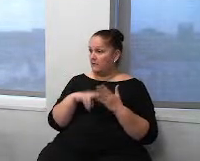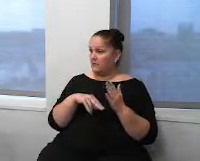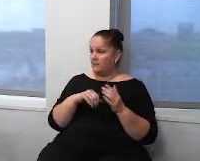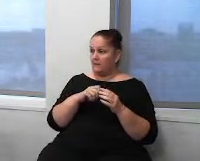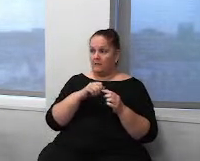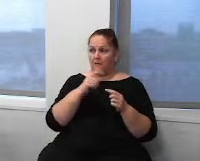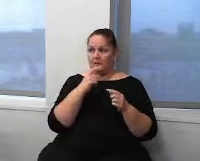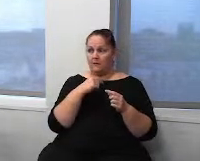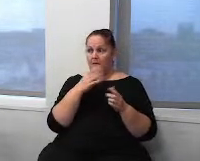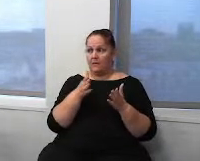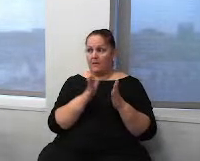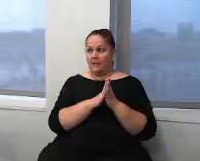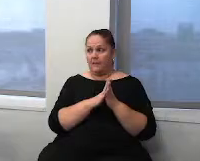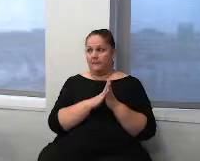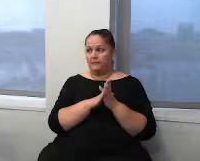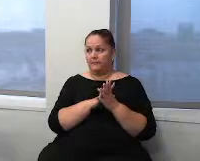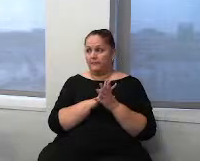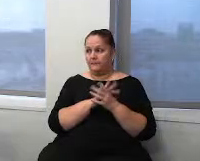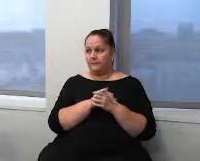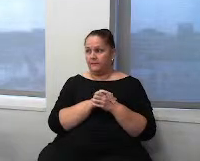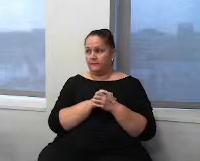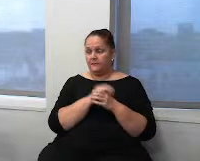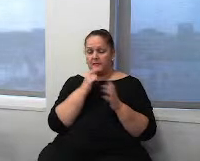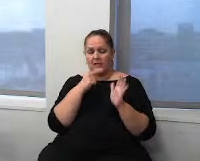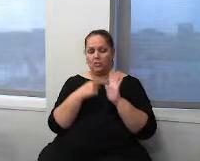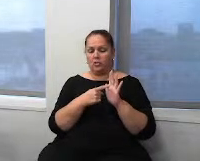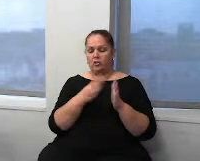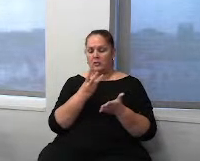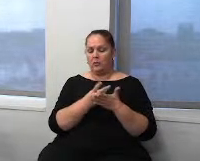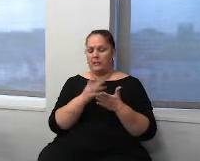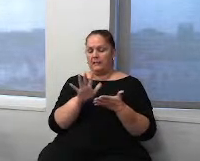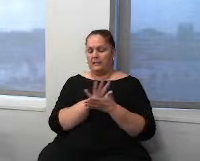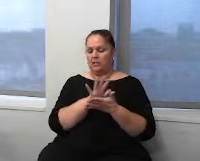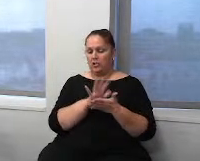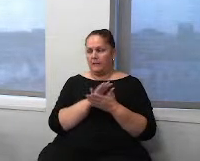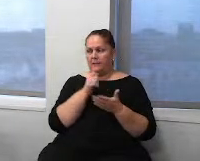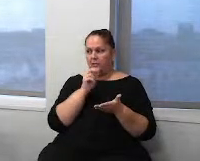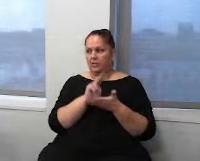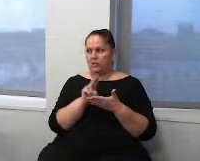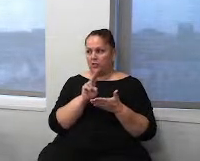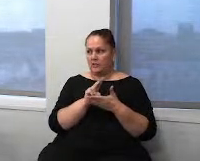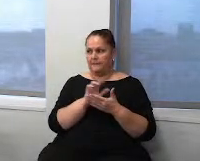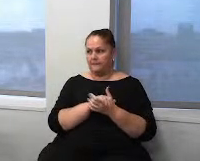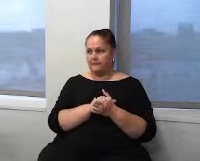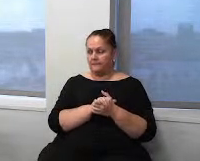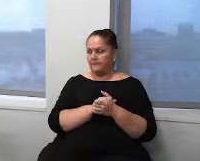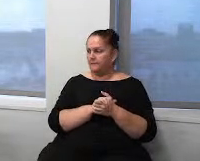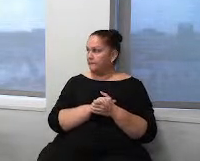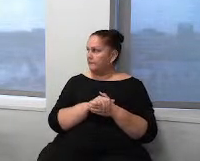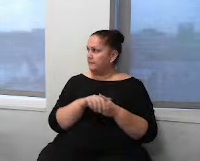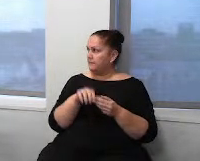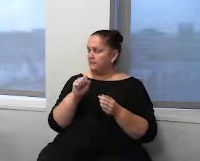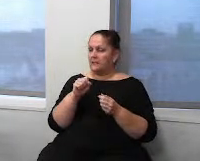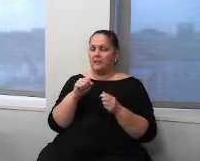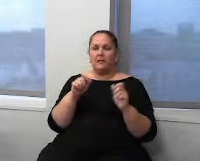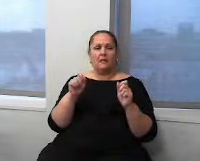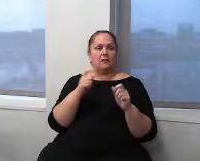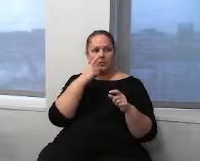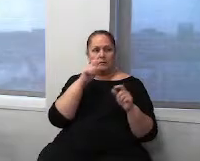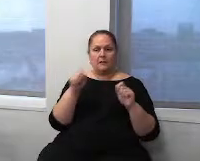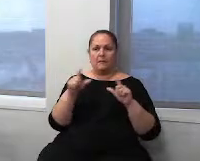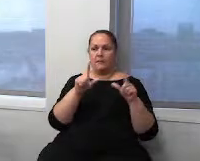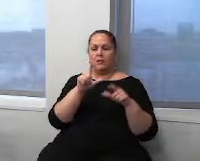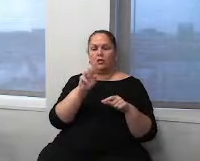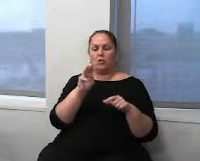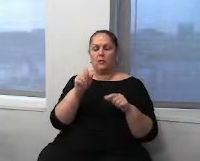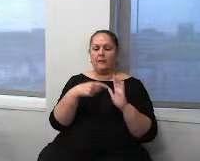That's what you're reading from. I asked that you show the witness the document that you're using per. So could the clerk